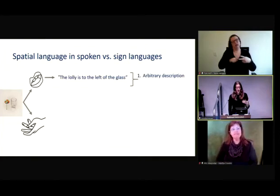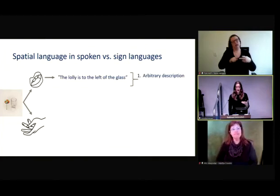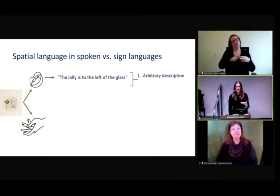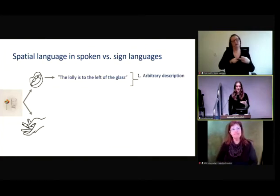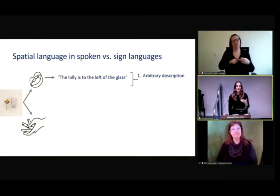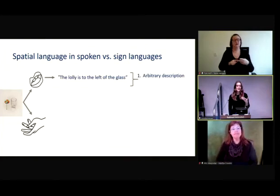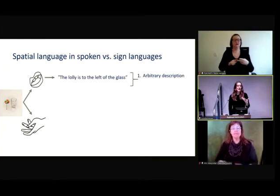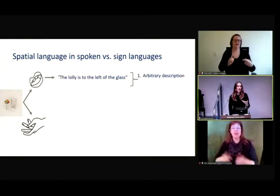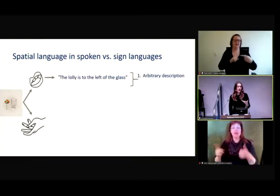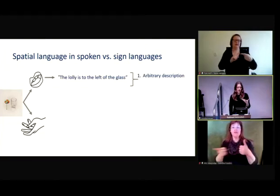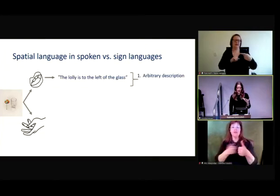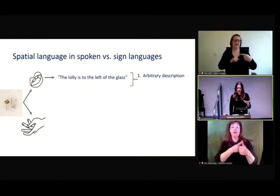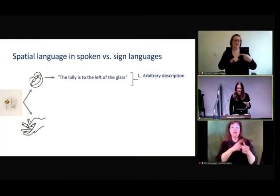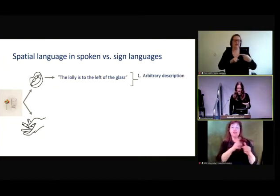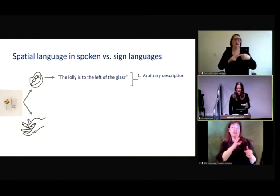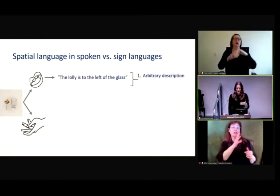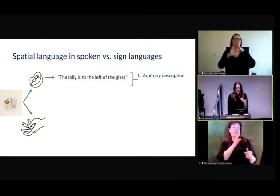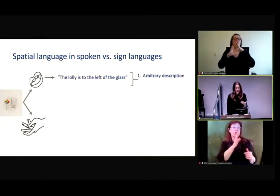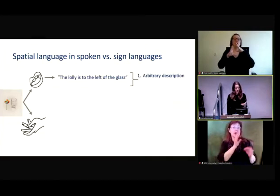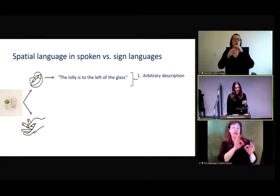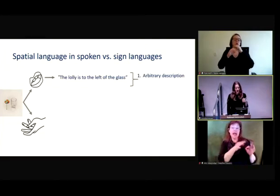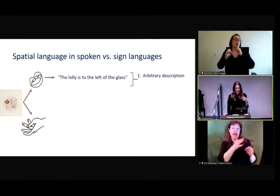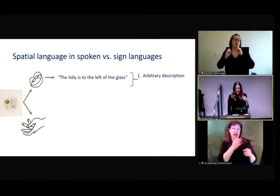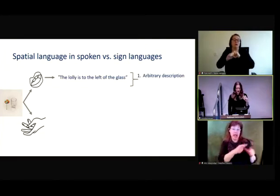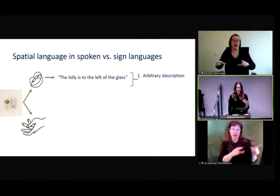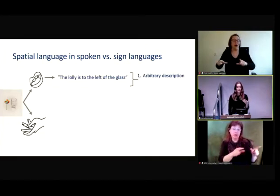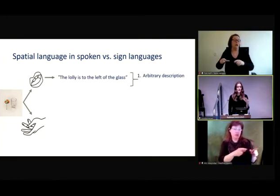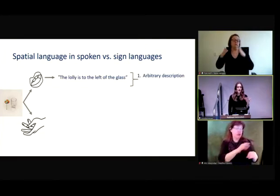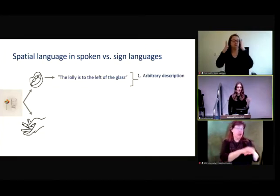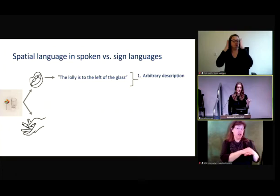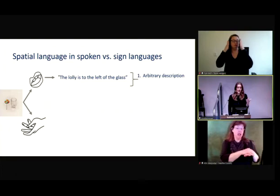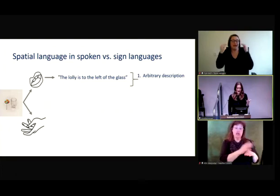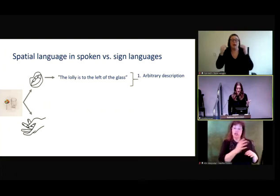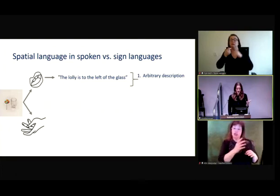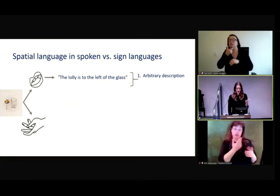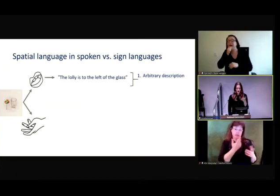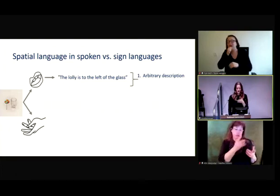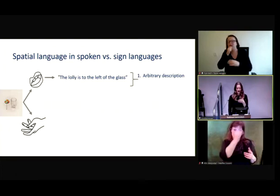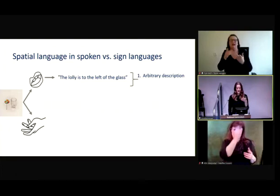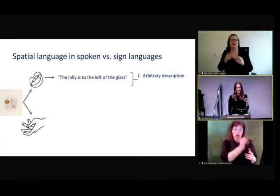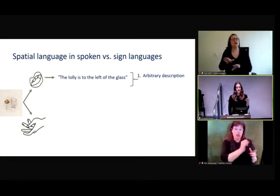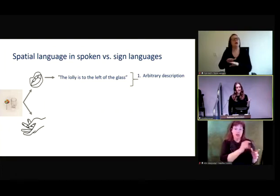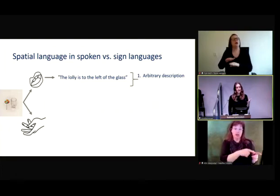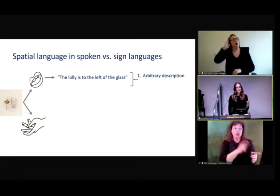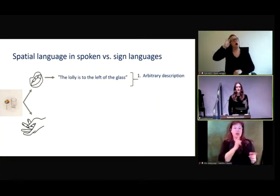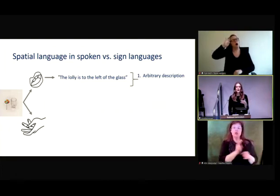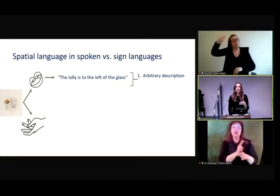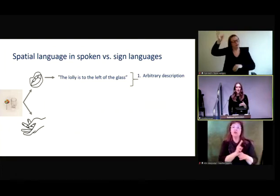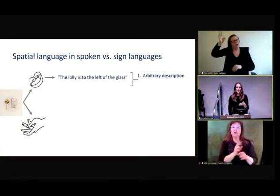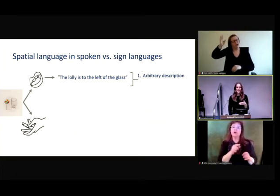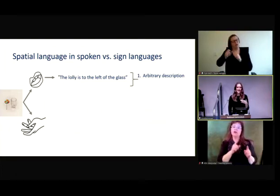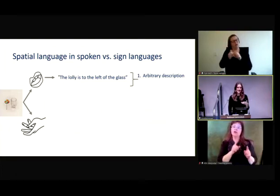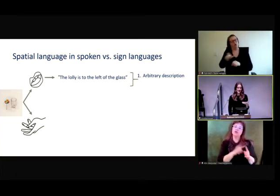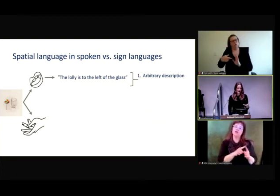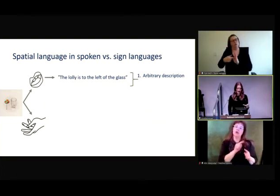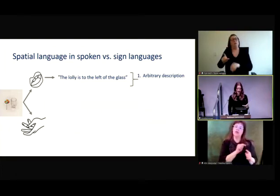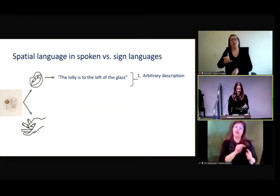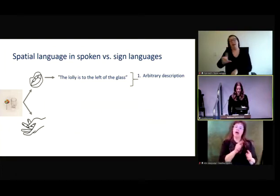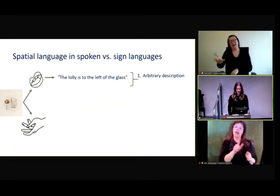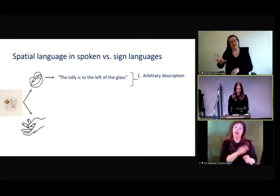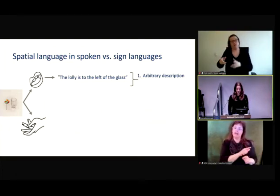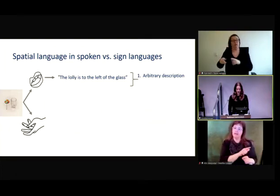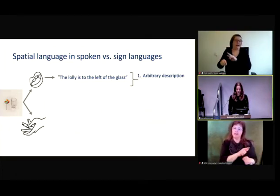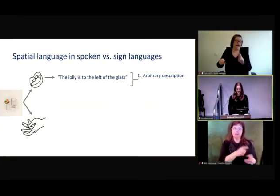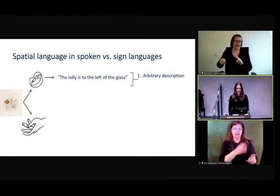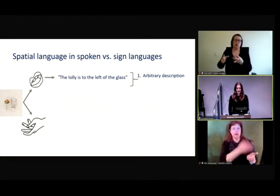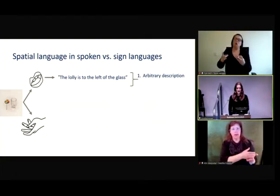The first, spoken languages like Dutch or English use often arbitrary forms like the word left to describe the relation between the lollipop and the glass.